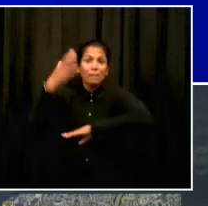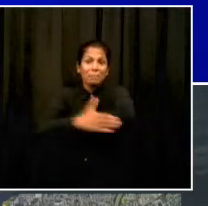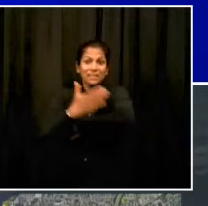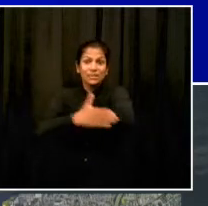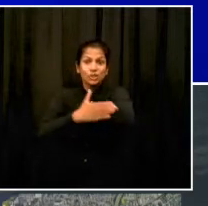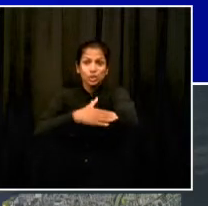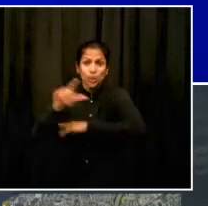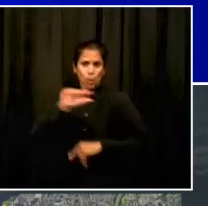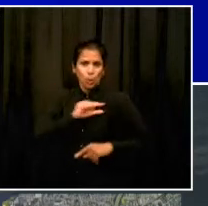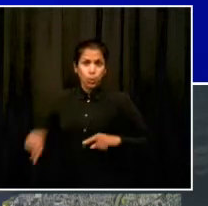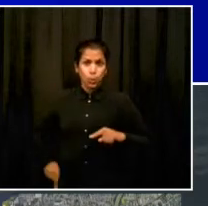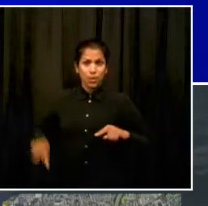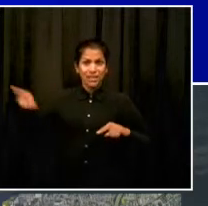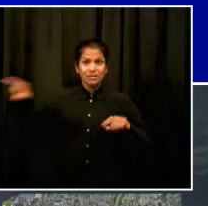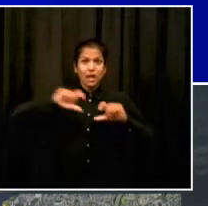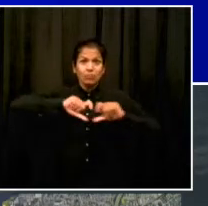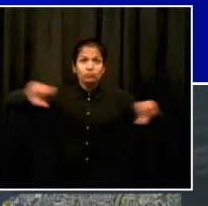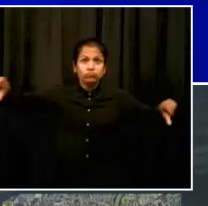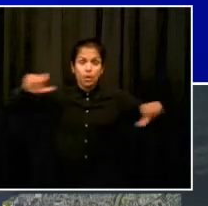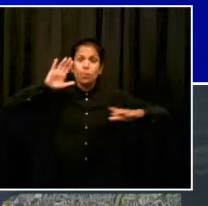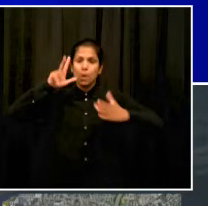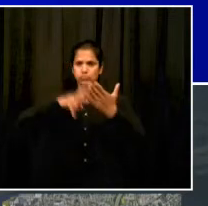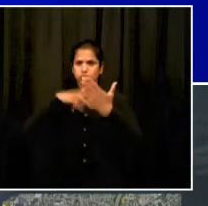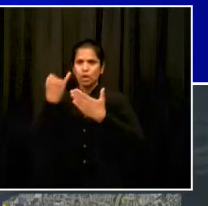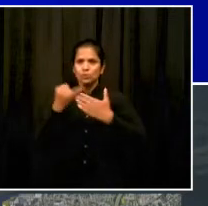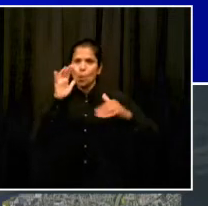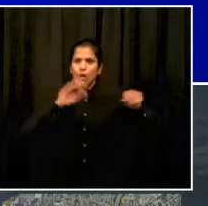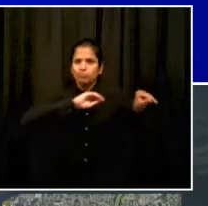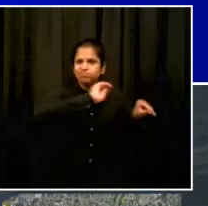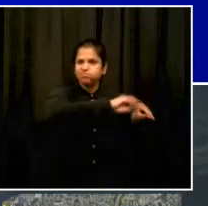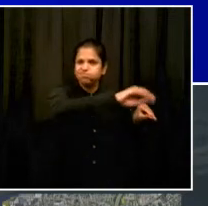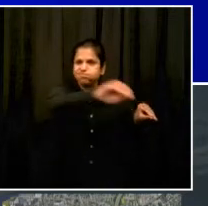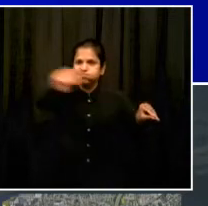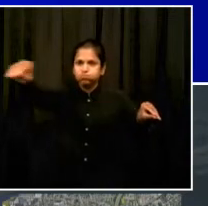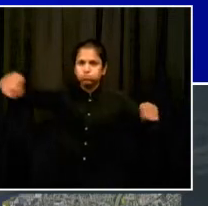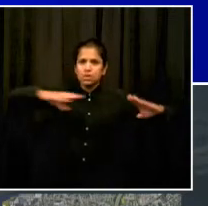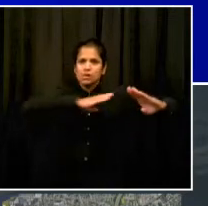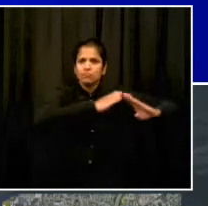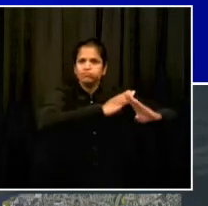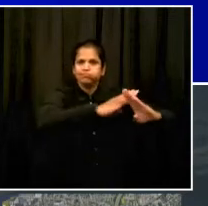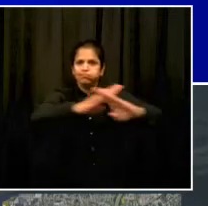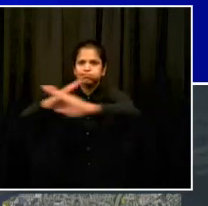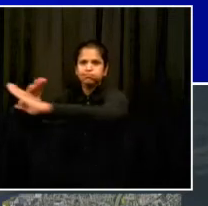it's energy, wastewater, sewer, or transportation infrastructure. And a lot of